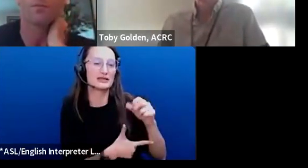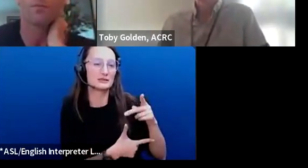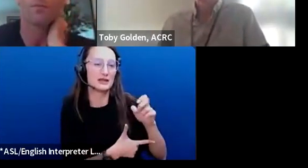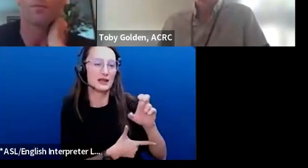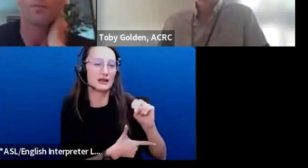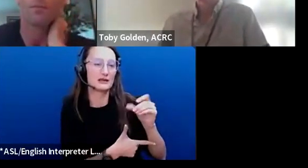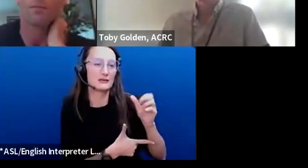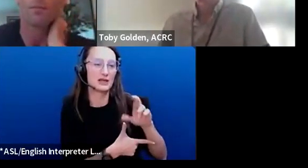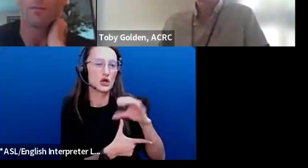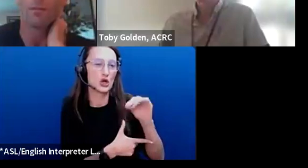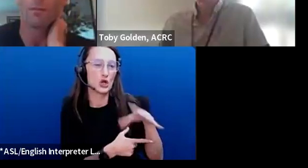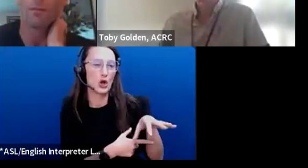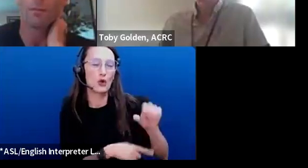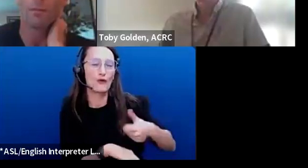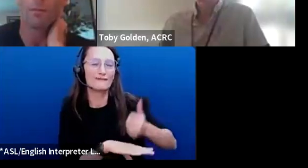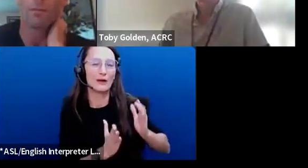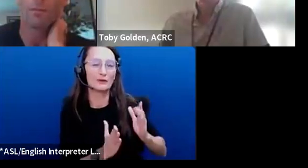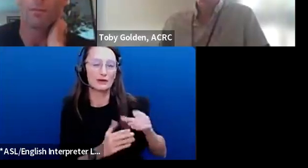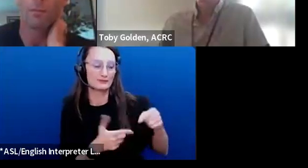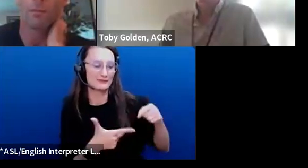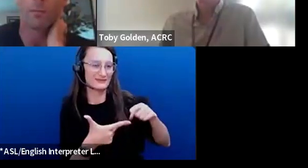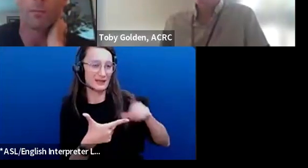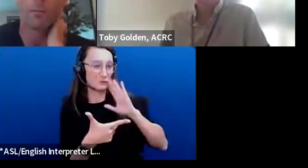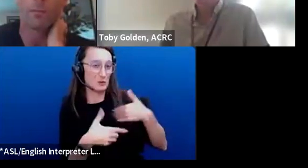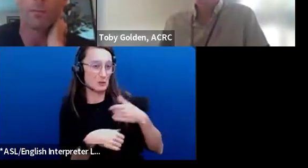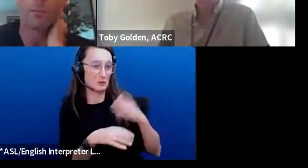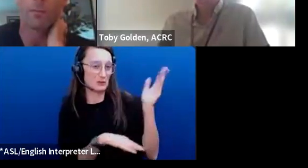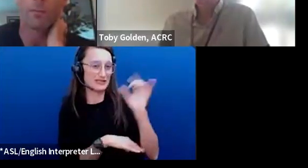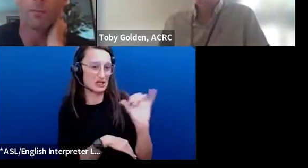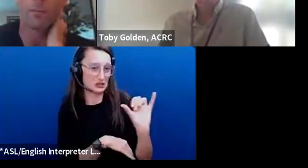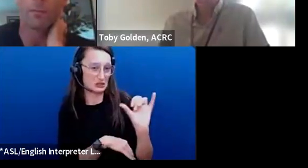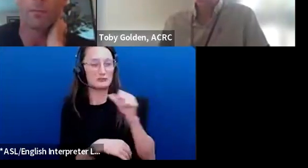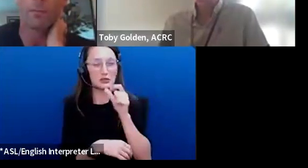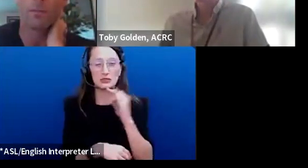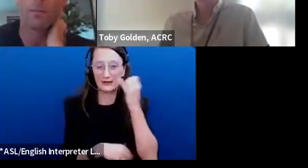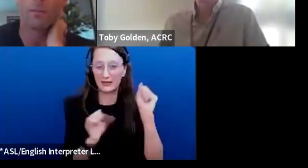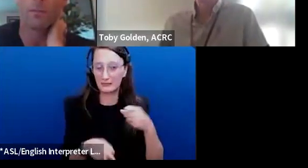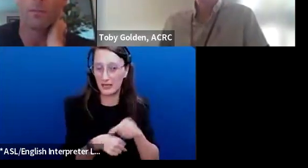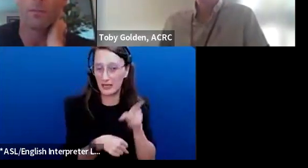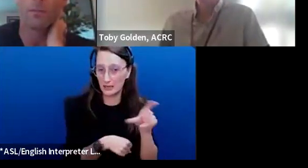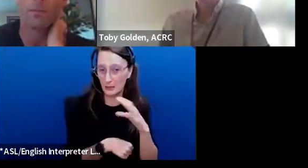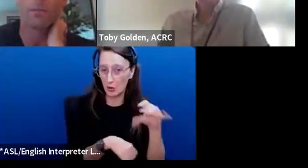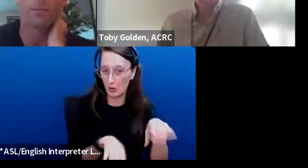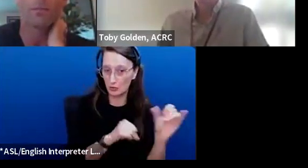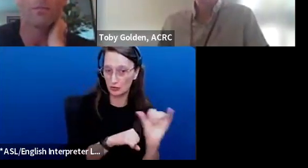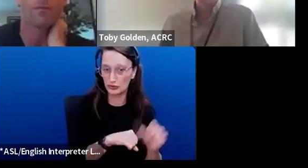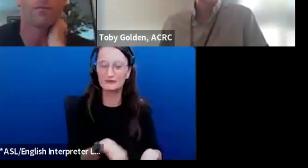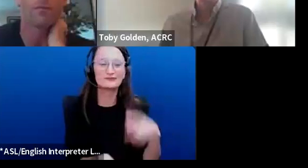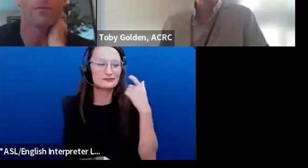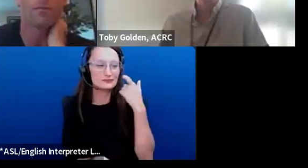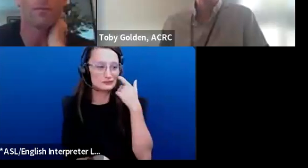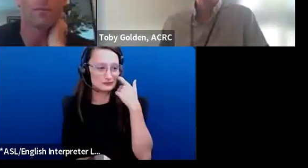to be presenting, so I'm not sure if you're able to make him a co-host as well. I am. I just,